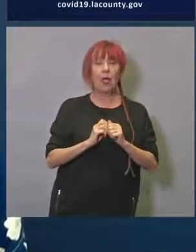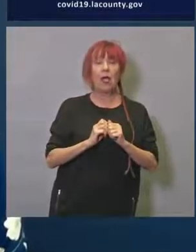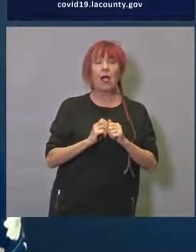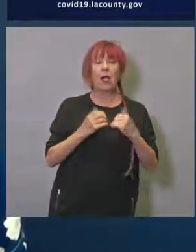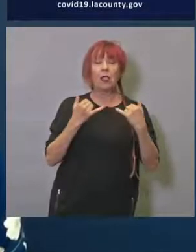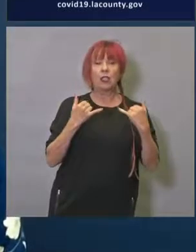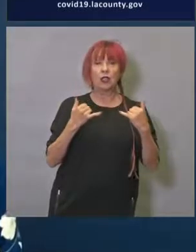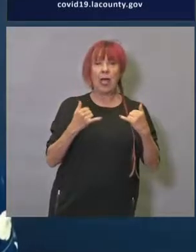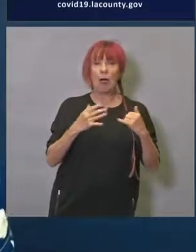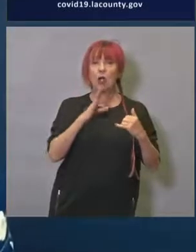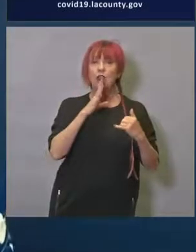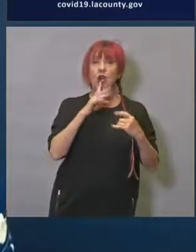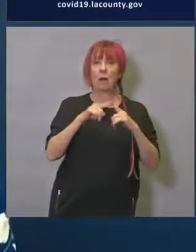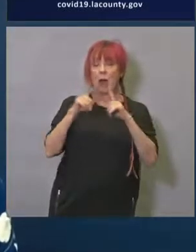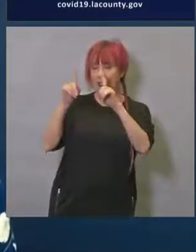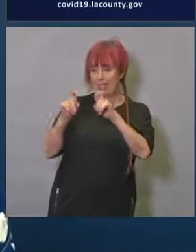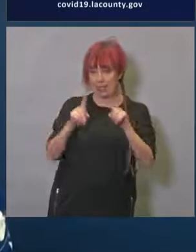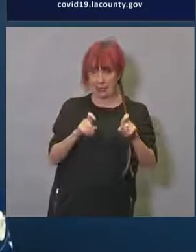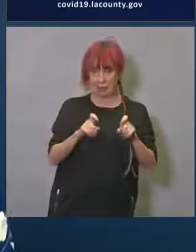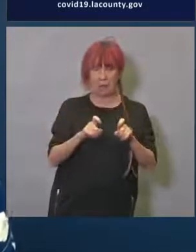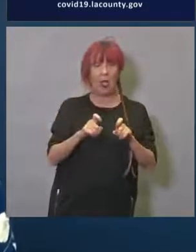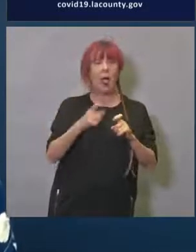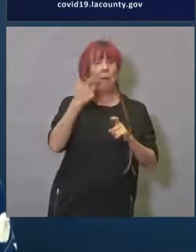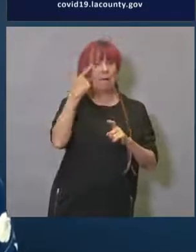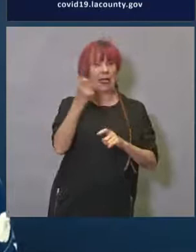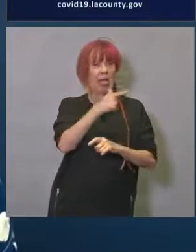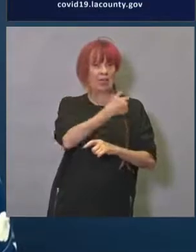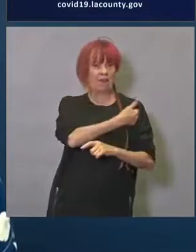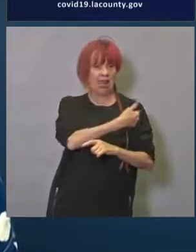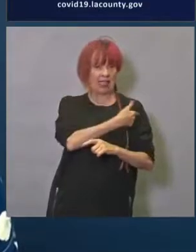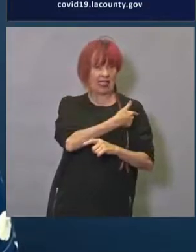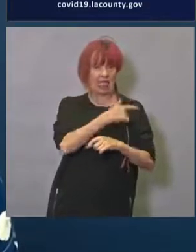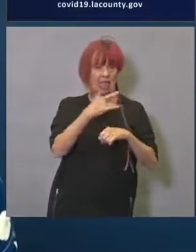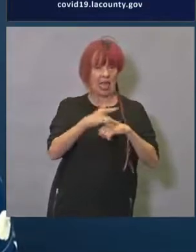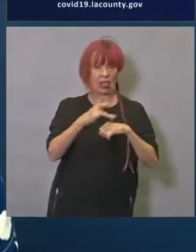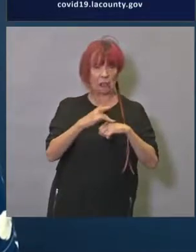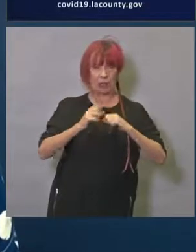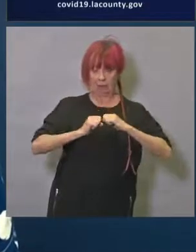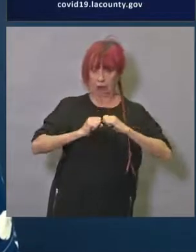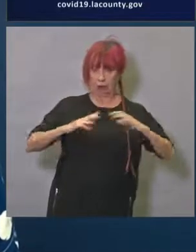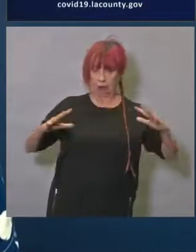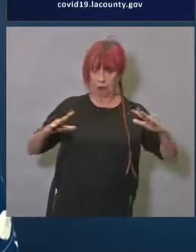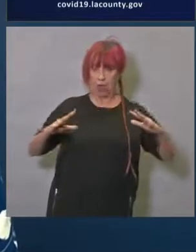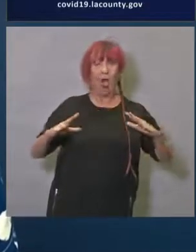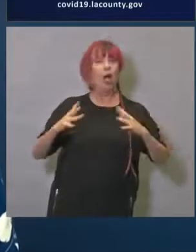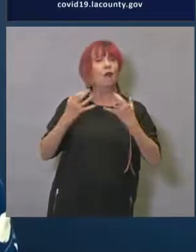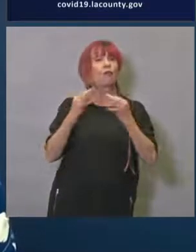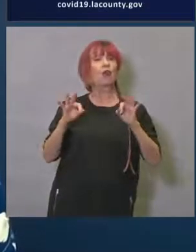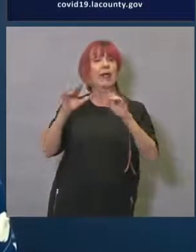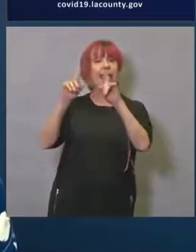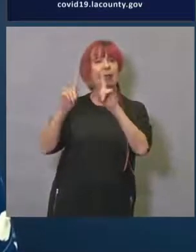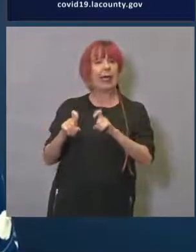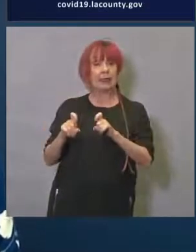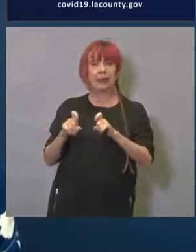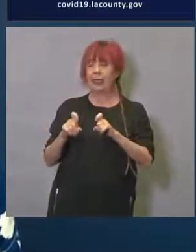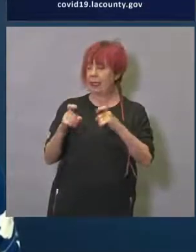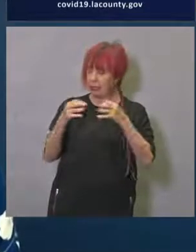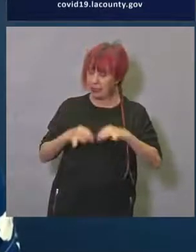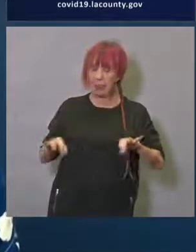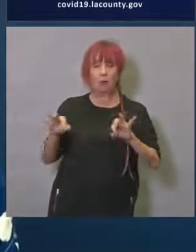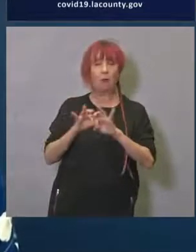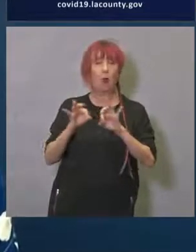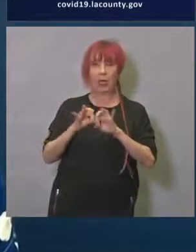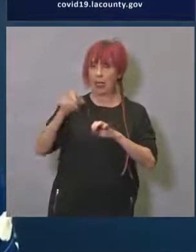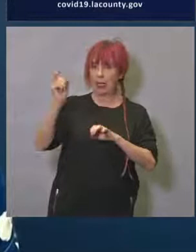talking about testing. As vaccine eligibility expands, free COVID-19 testing remains critical and necessary to